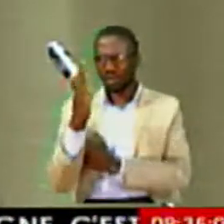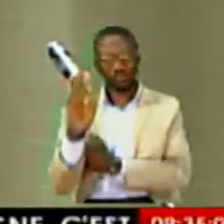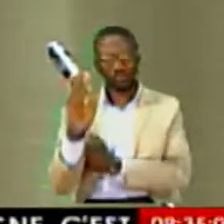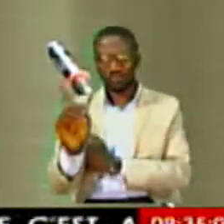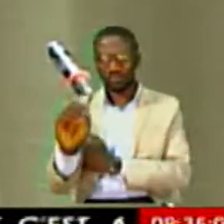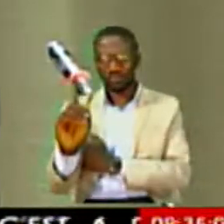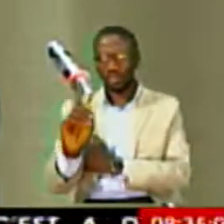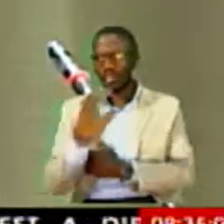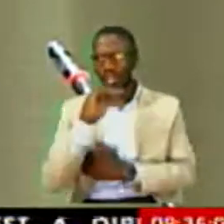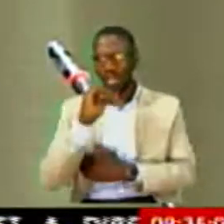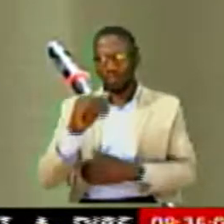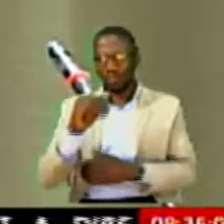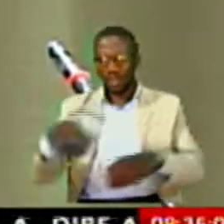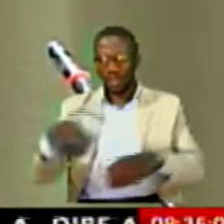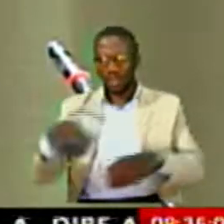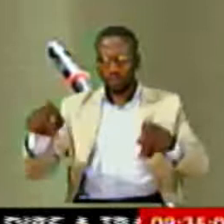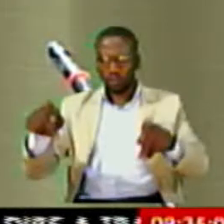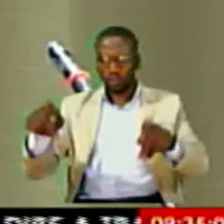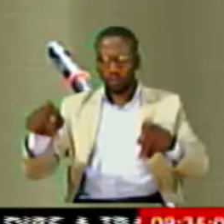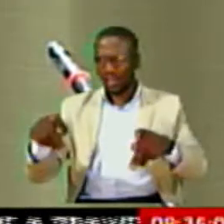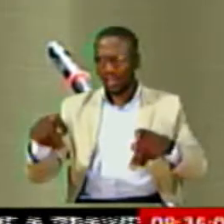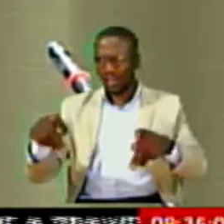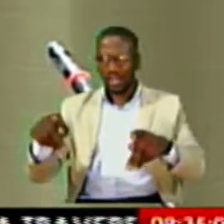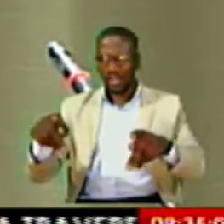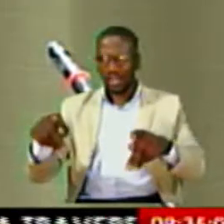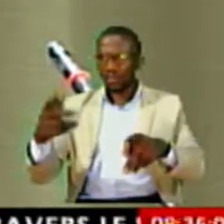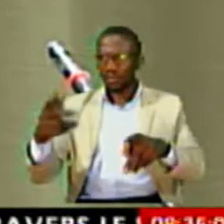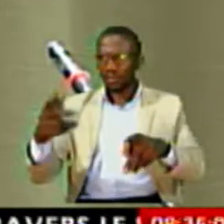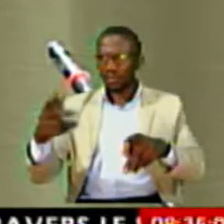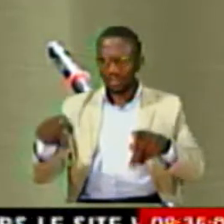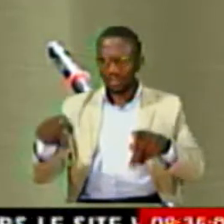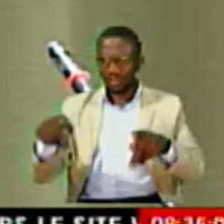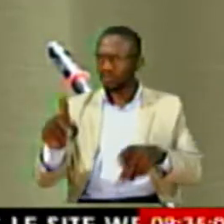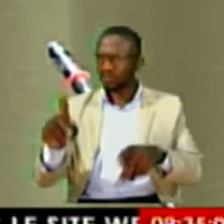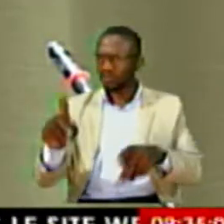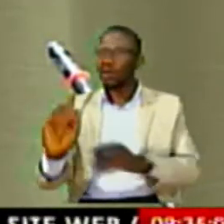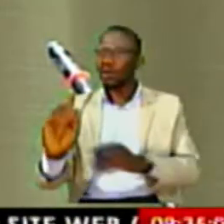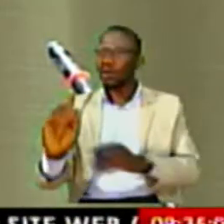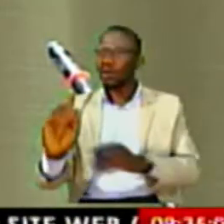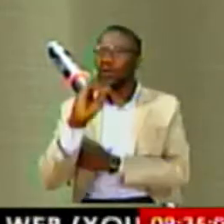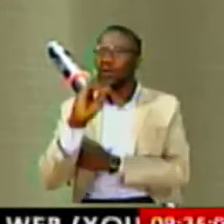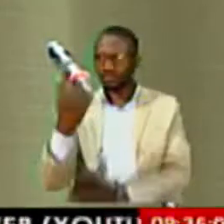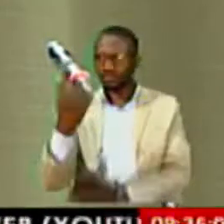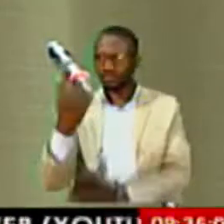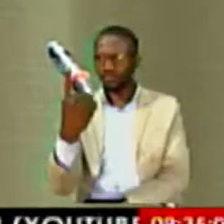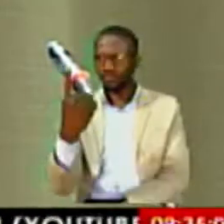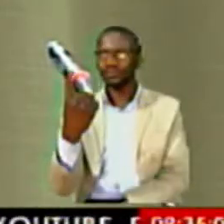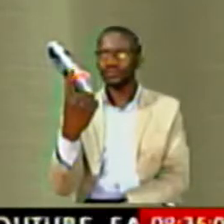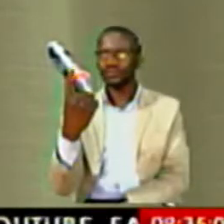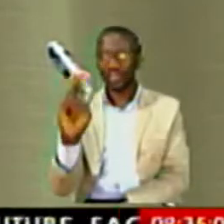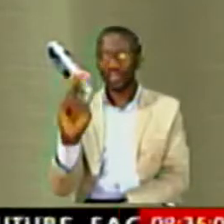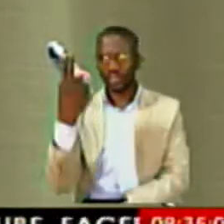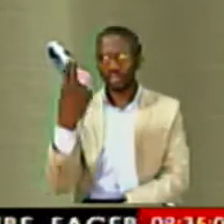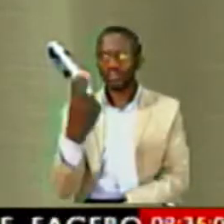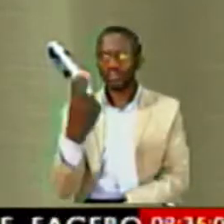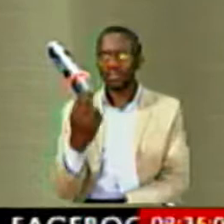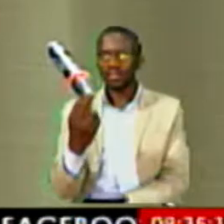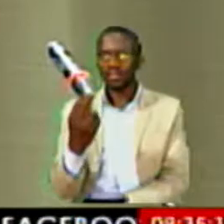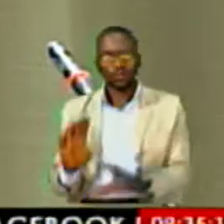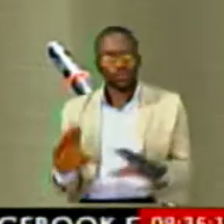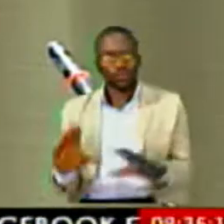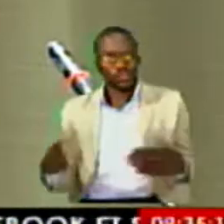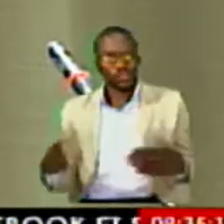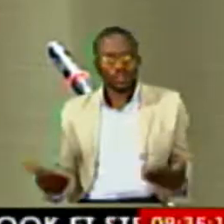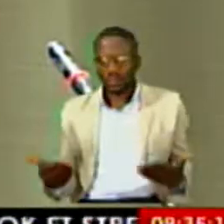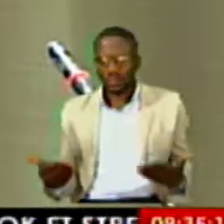trois personnalités. There is not three personalities. Dieu est un. God is one. Est-ce que pouvons-nous